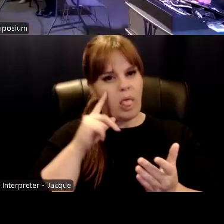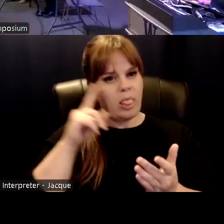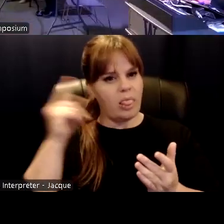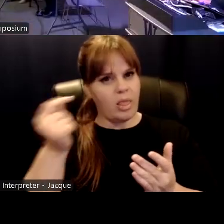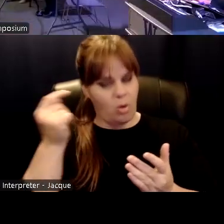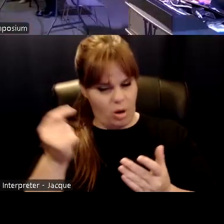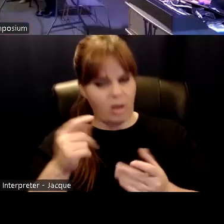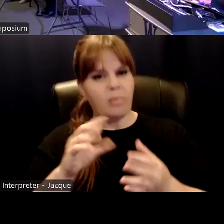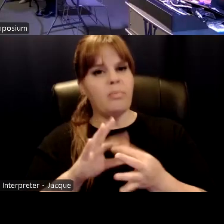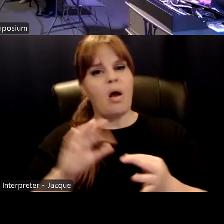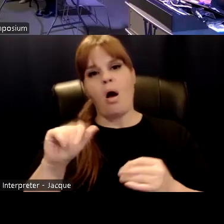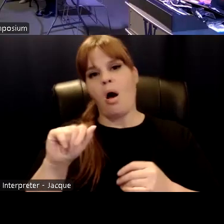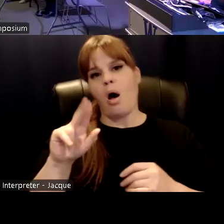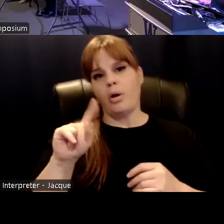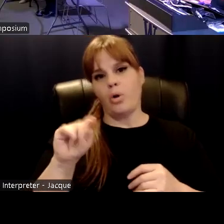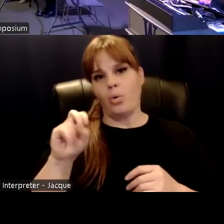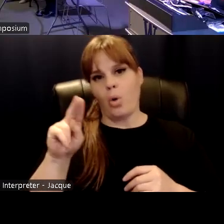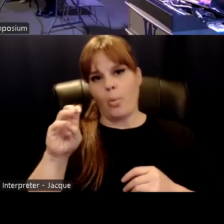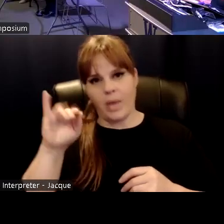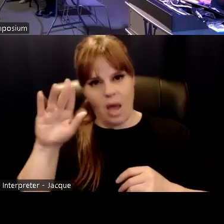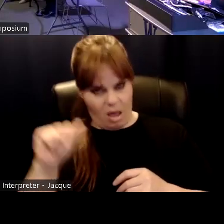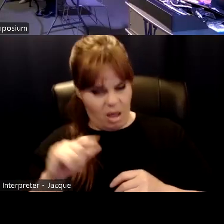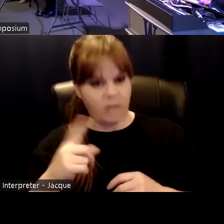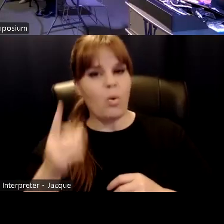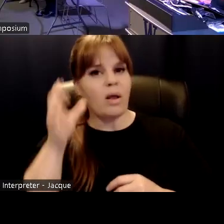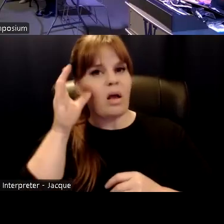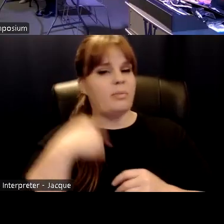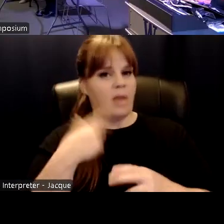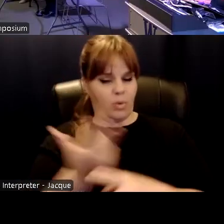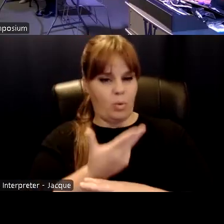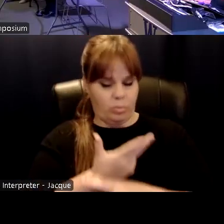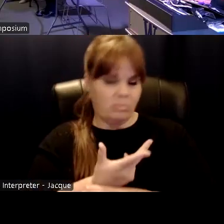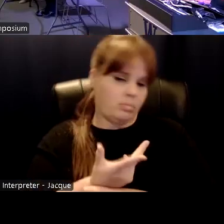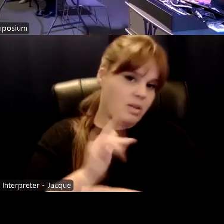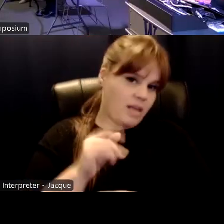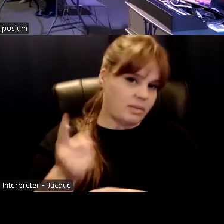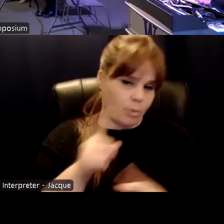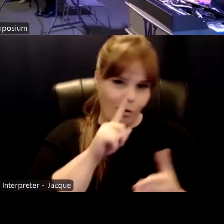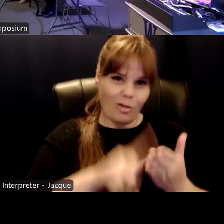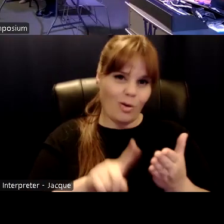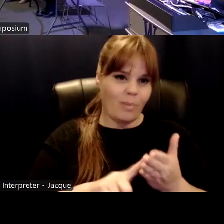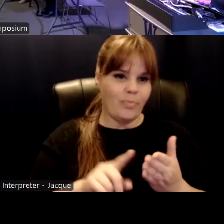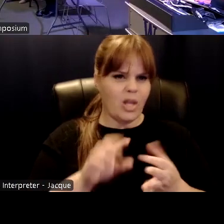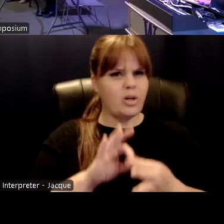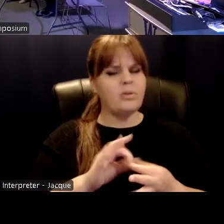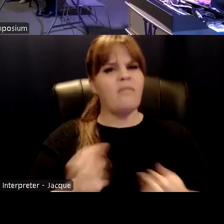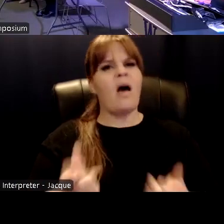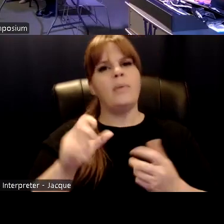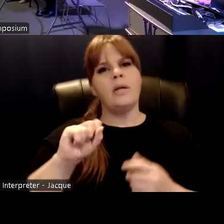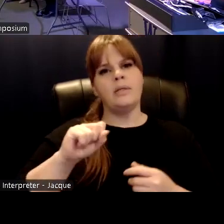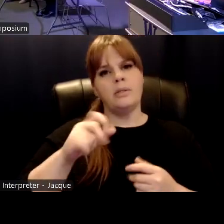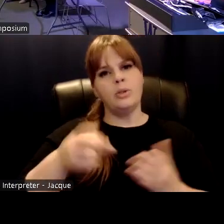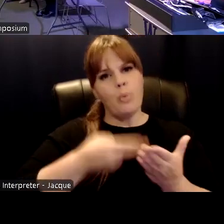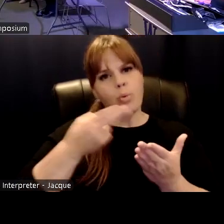autonomia, is one idea I've used. So that's something you can look up in terms of how many spoons it takes to do certain